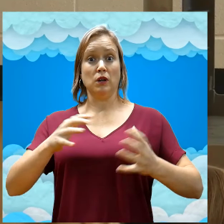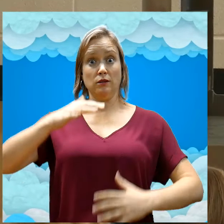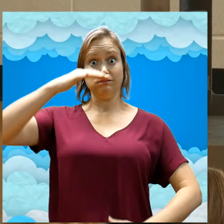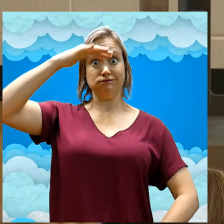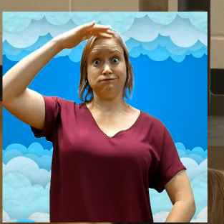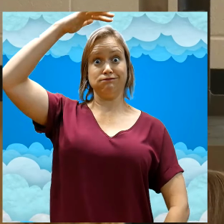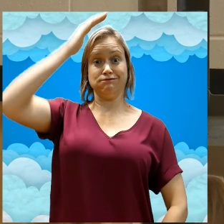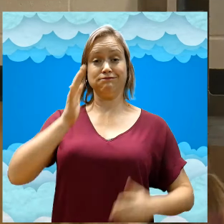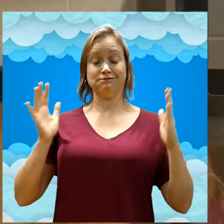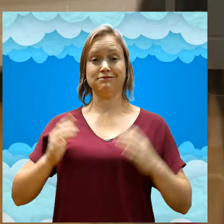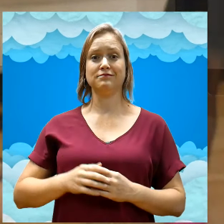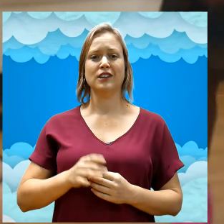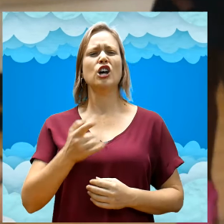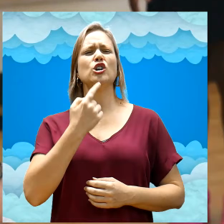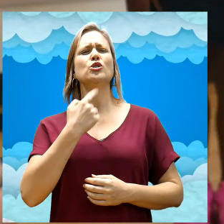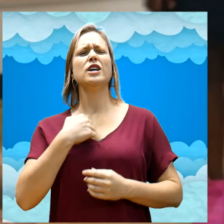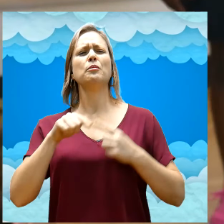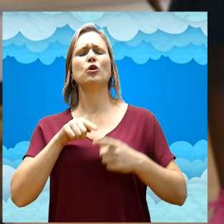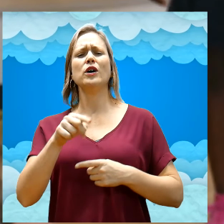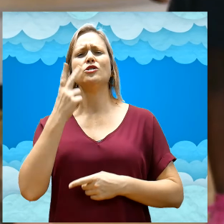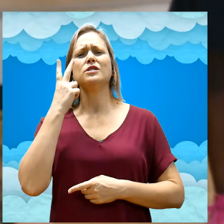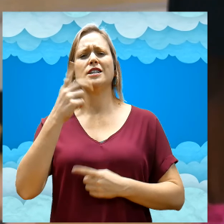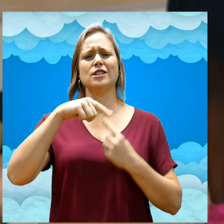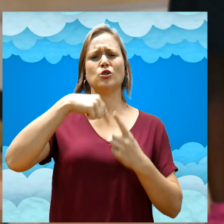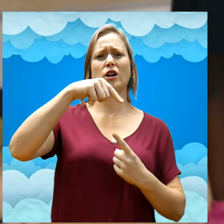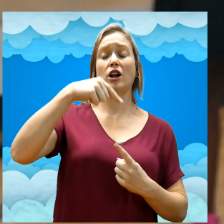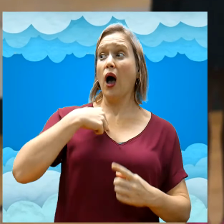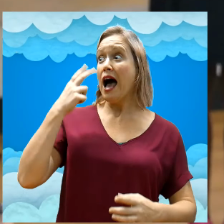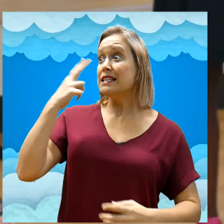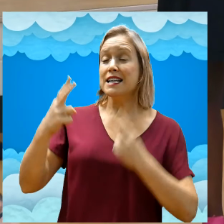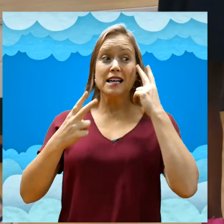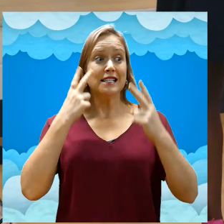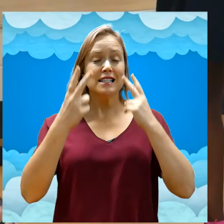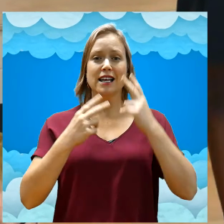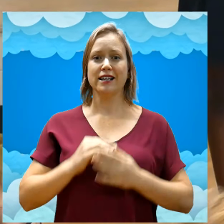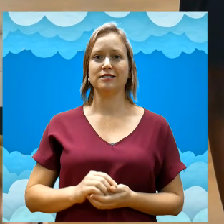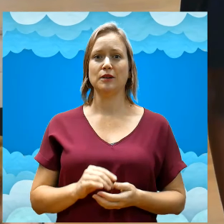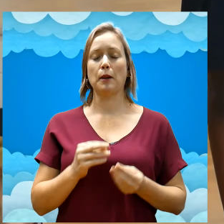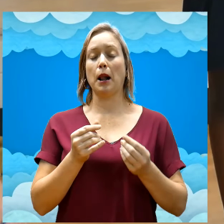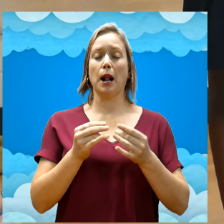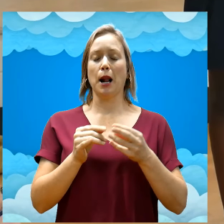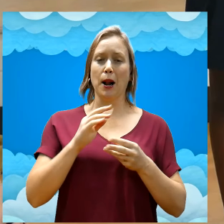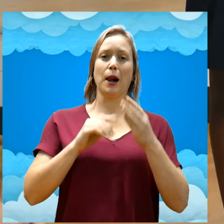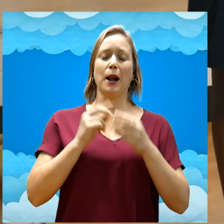about as tall as me when it's filled up. You tell me when you see the tornado. I do. See it.